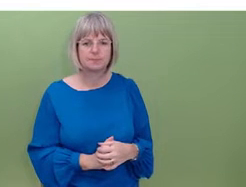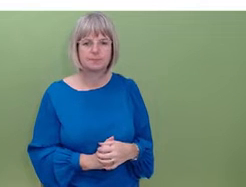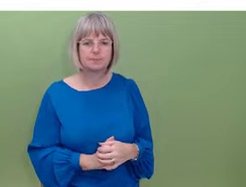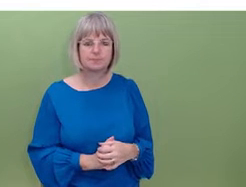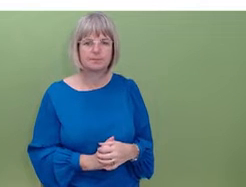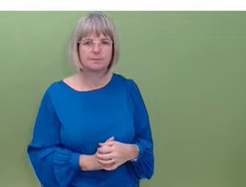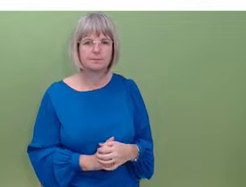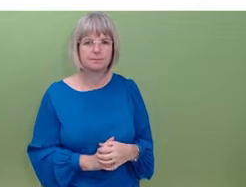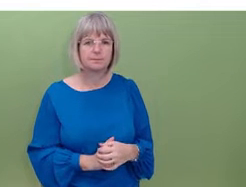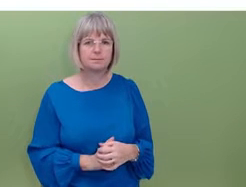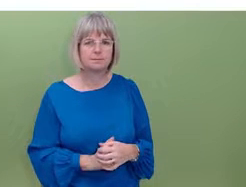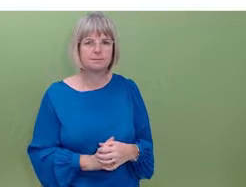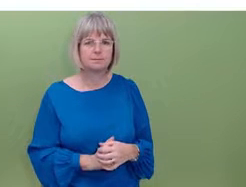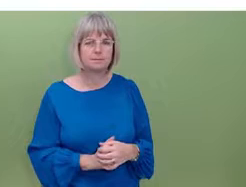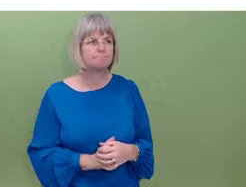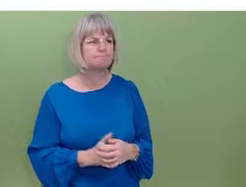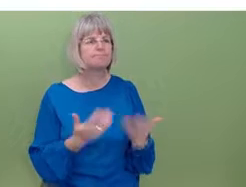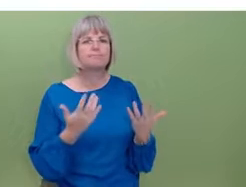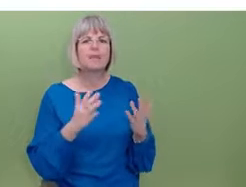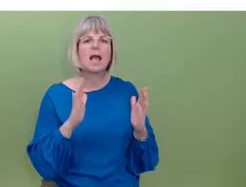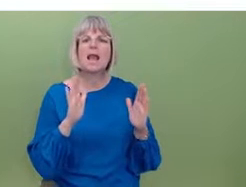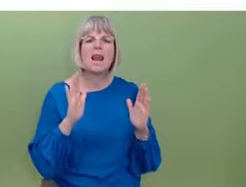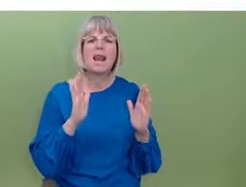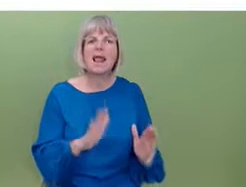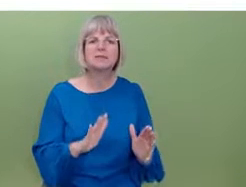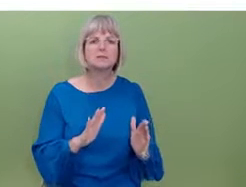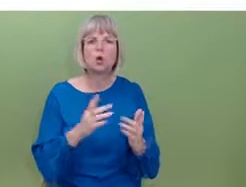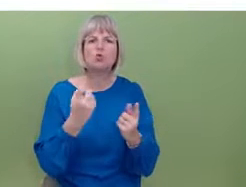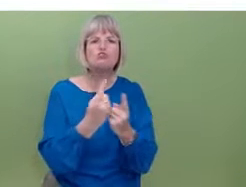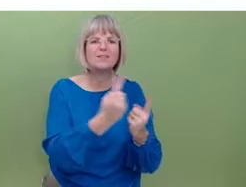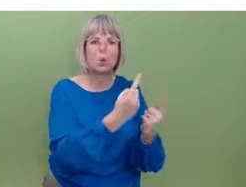Less resources to bounce back amongst in this population.